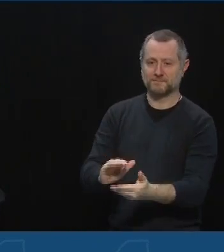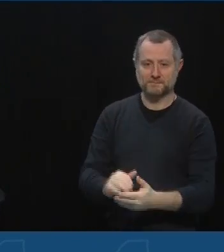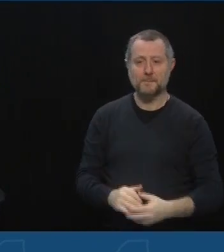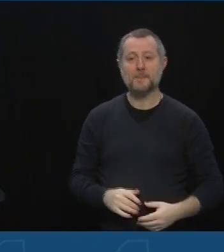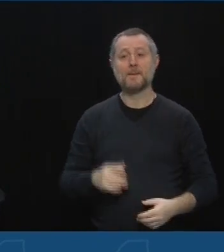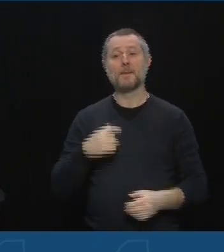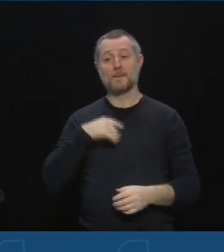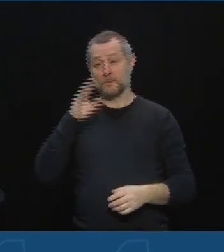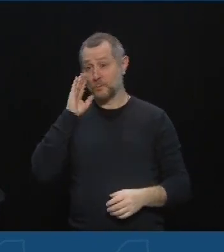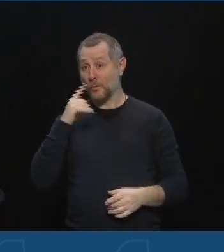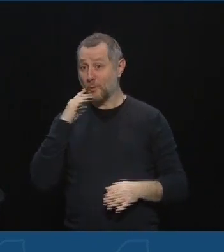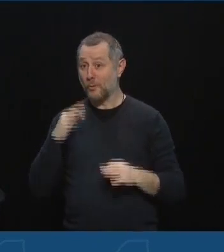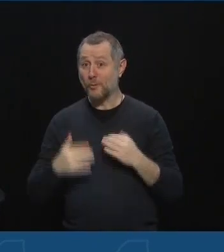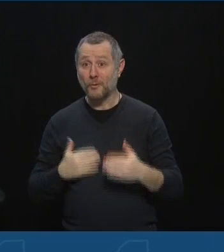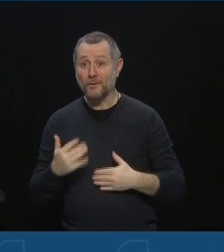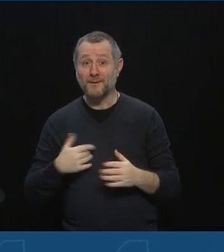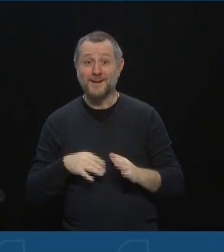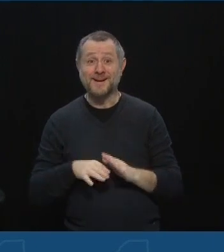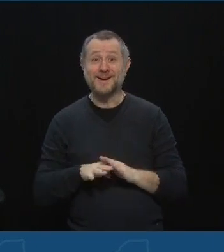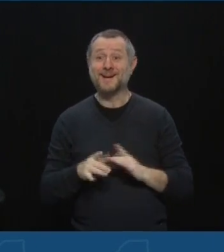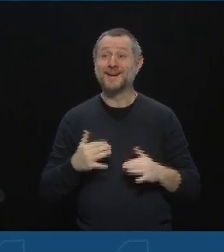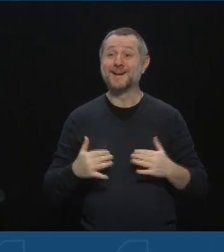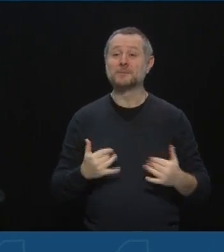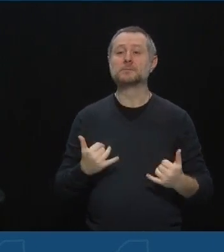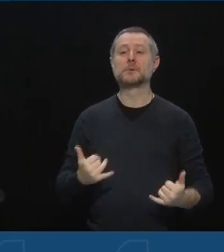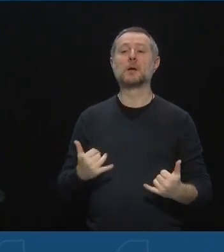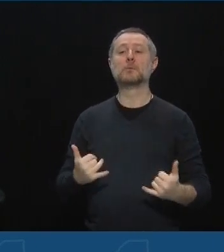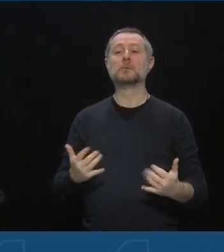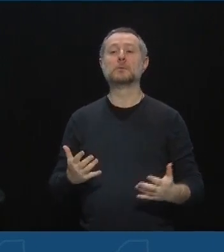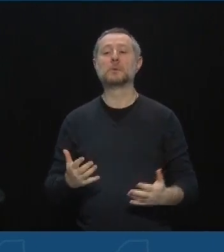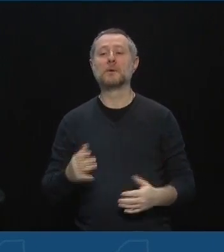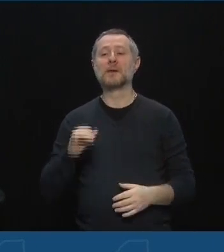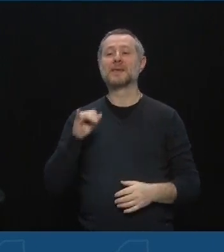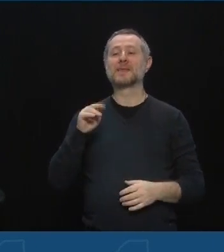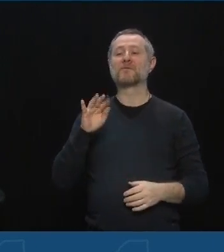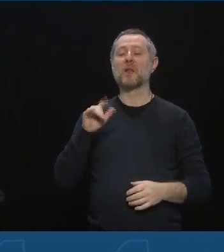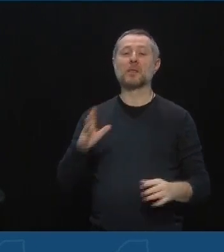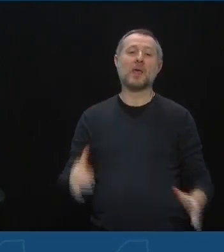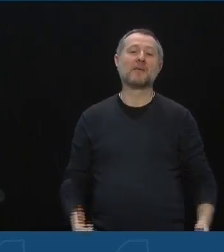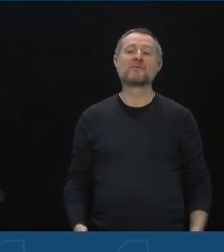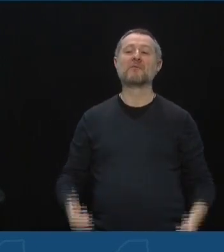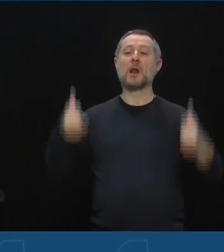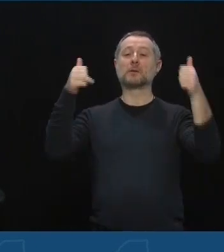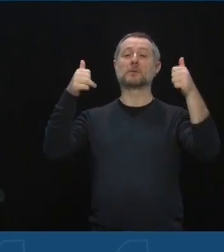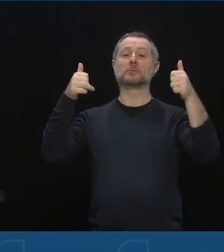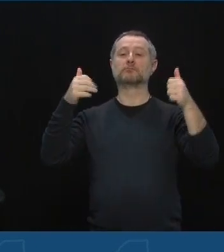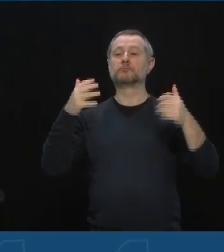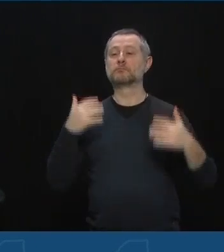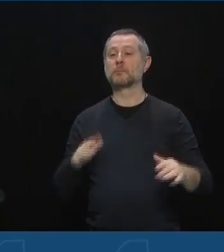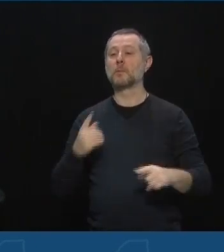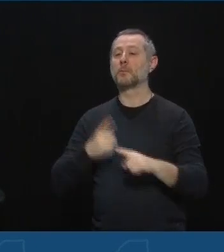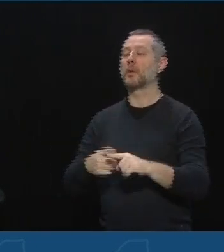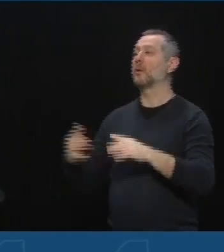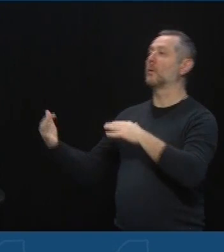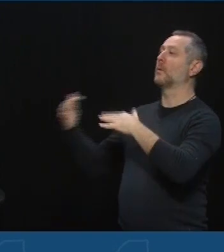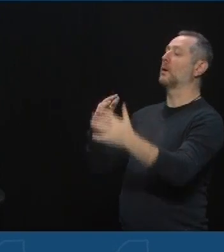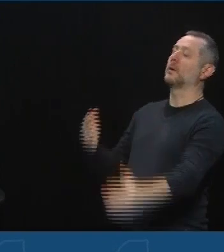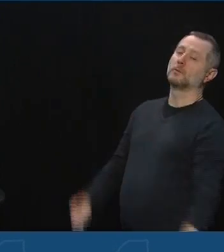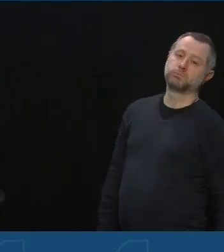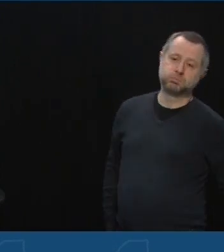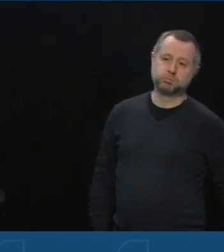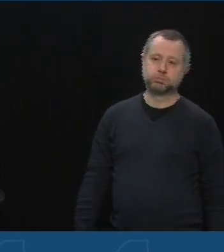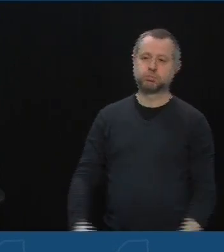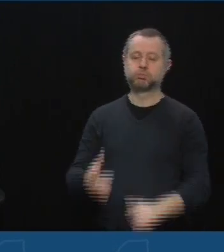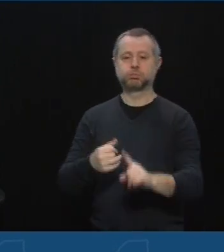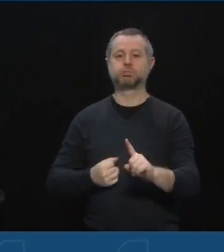water, and then we have inflation, and then throw a war on top of it. I mean, this is just going to have a real hard